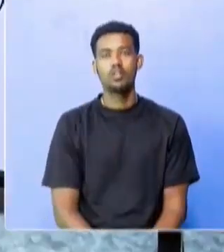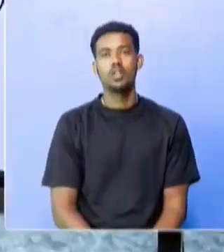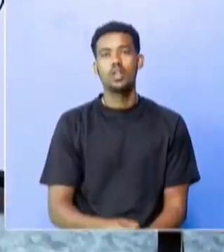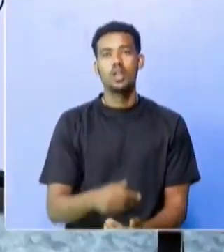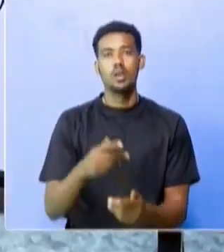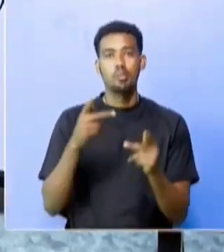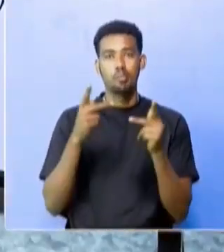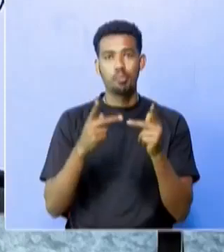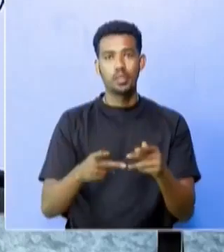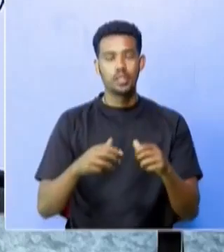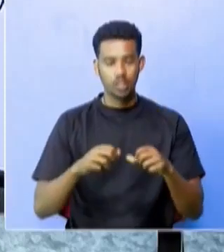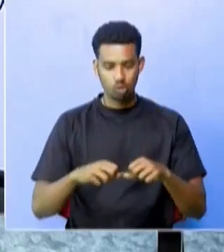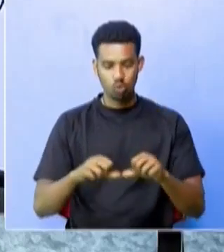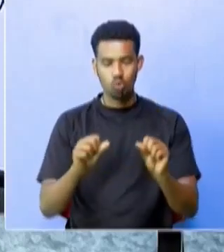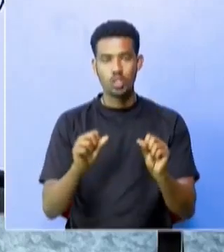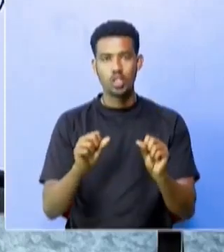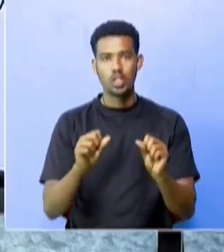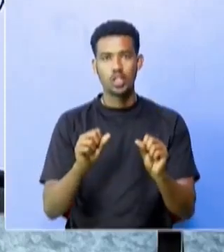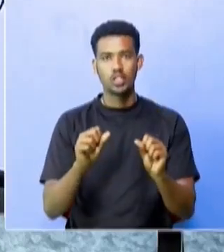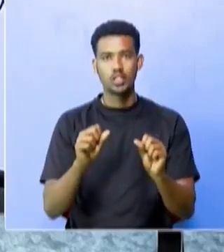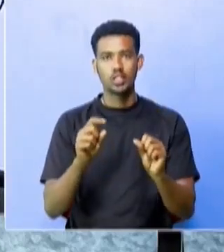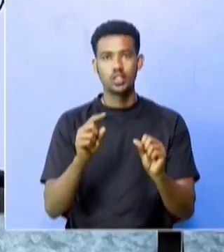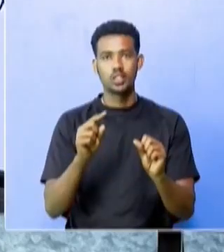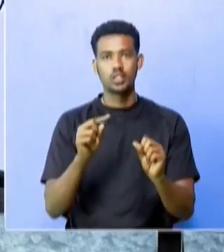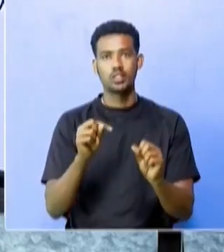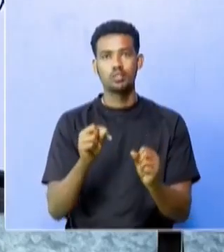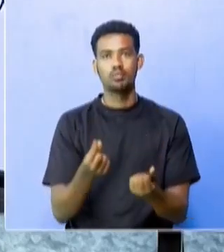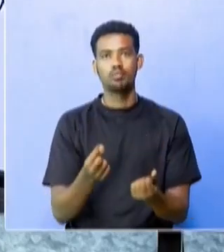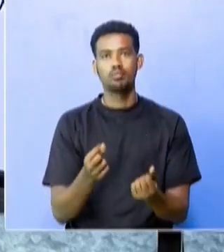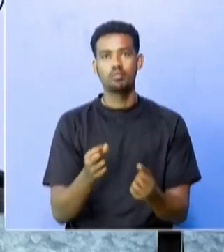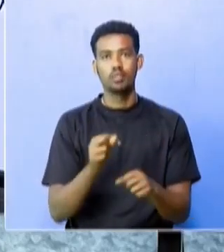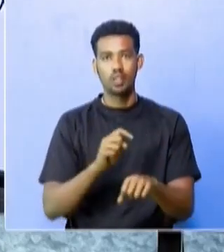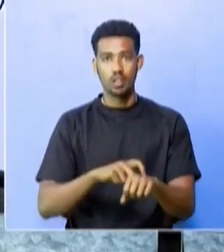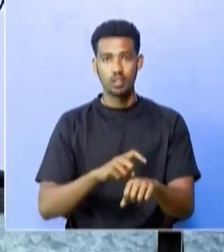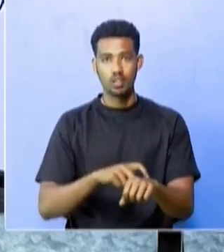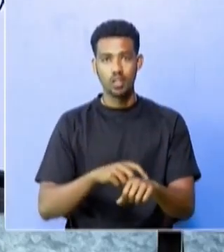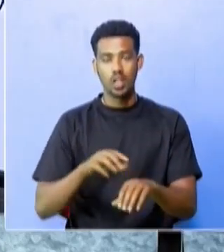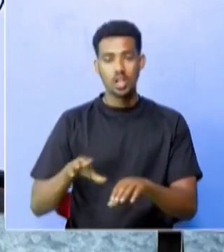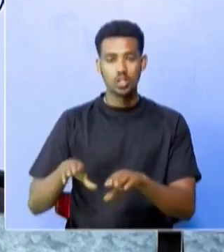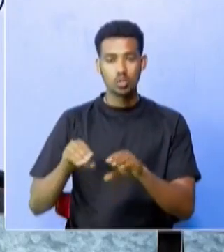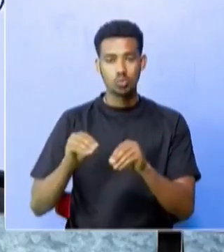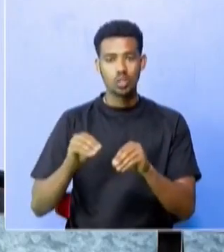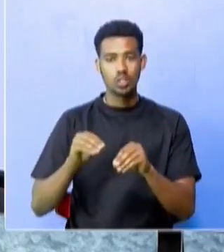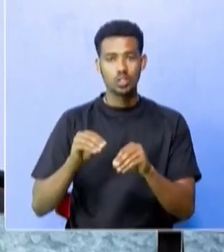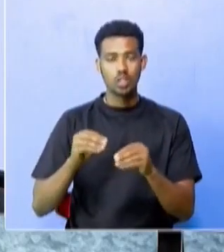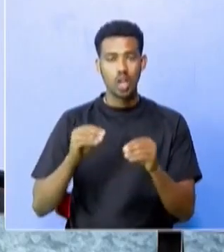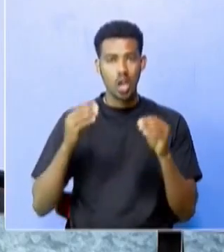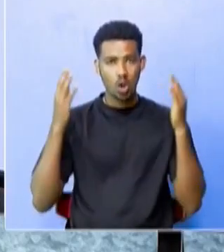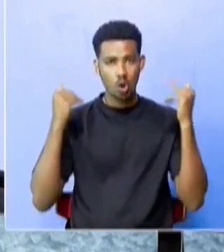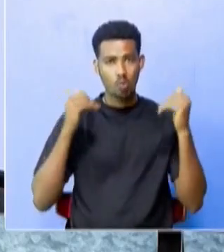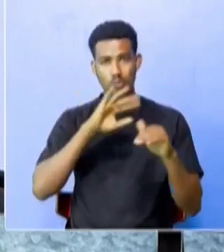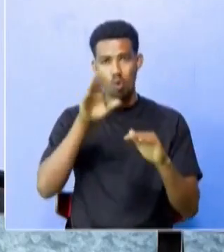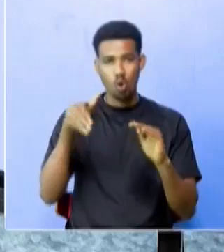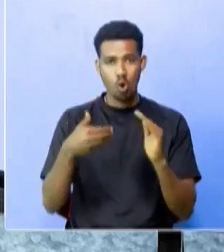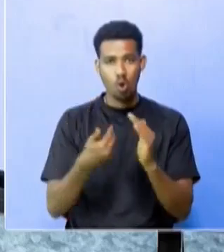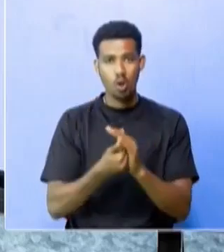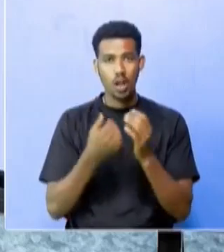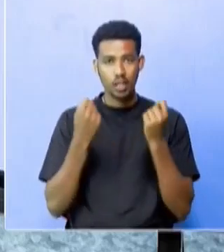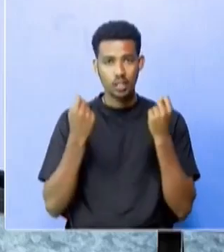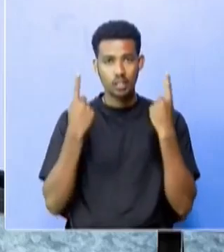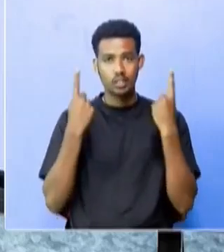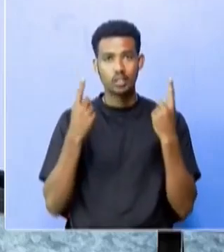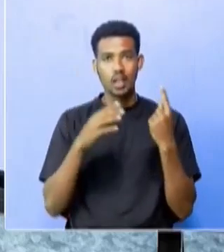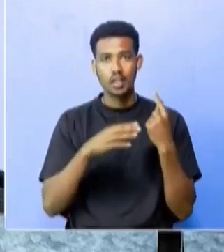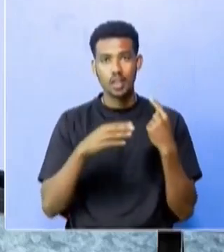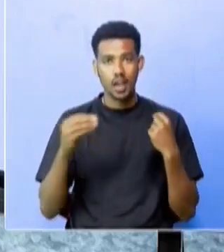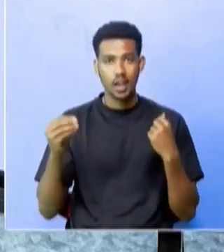present continuous tense. So, students, I hope you all are understand and enjoy the lesson. Let me give